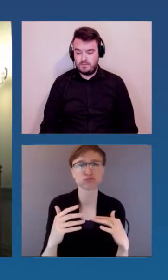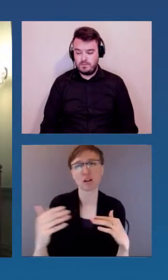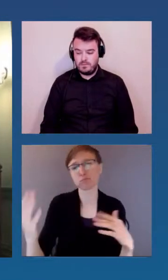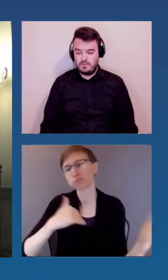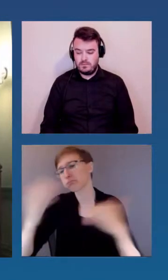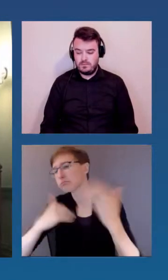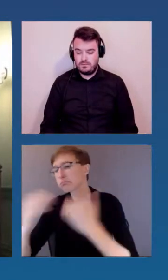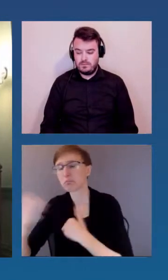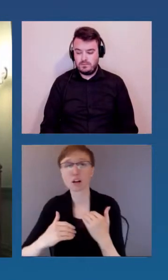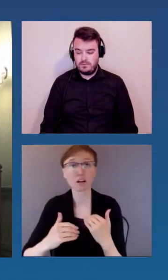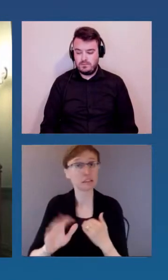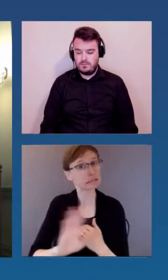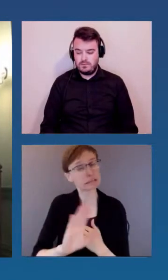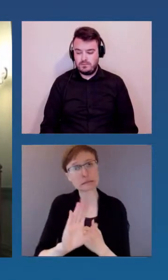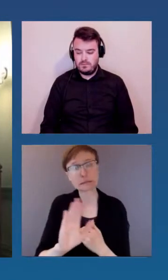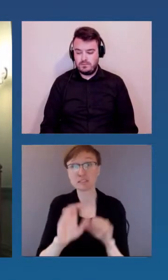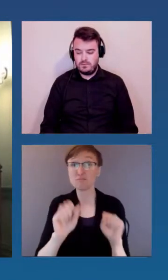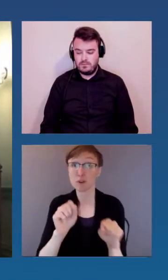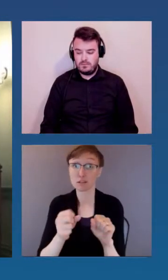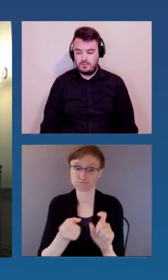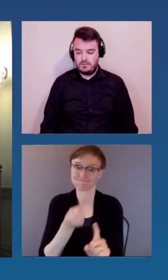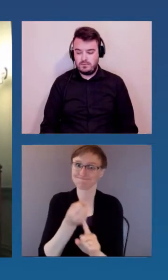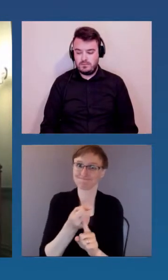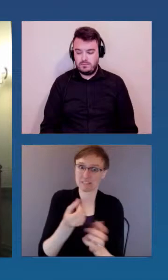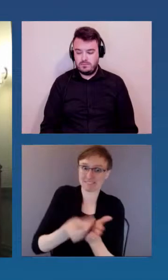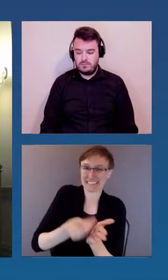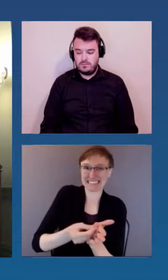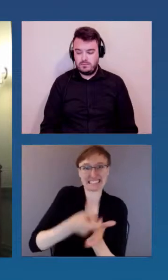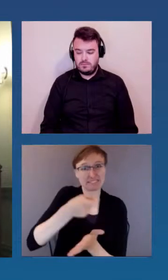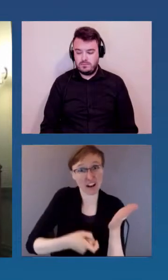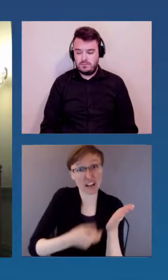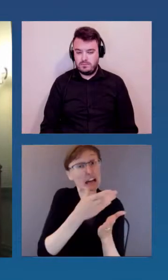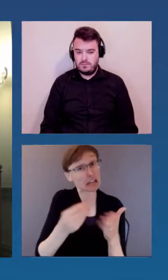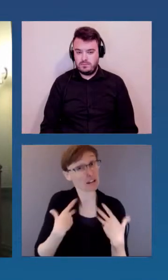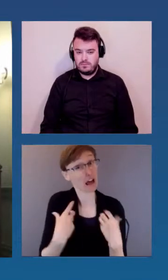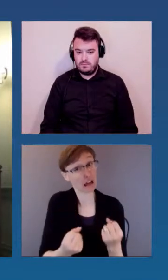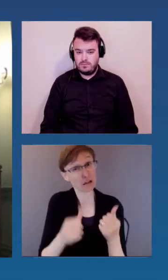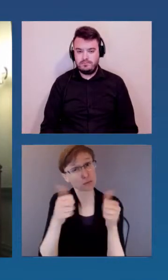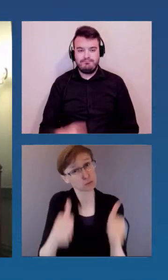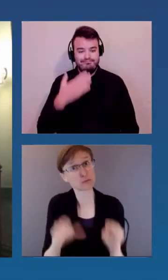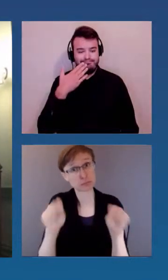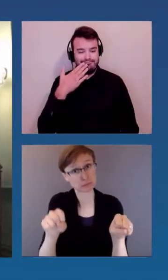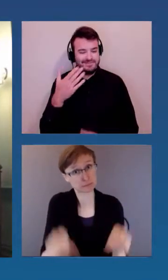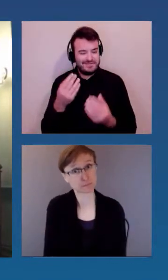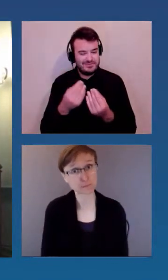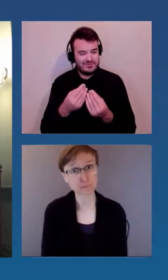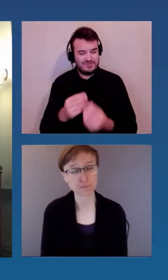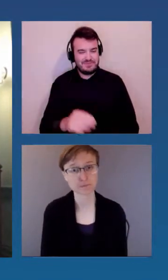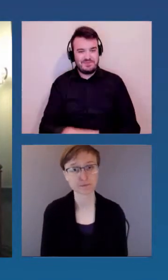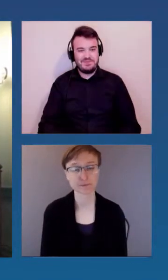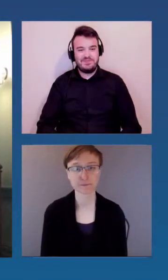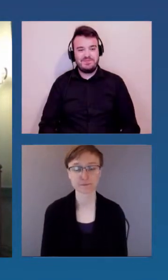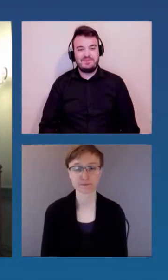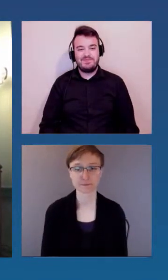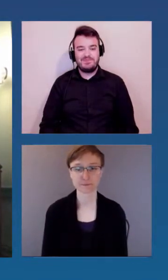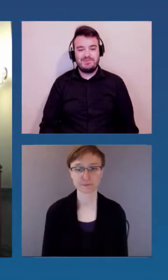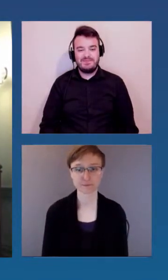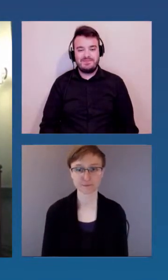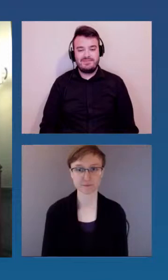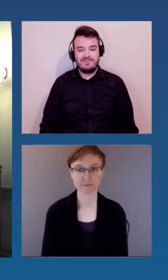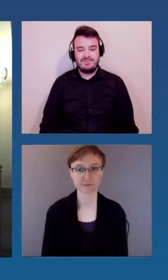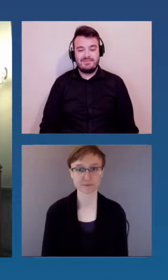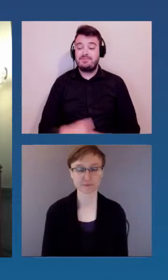place that need to be respected. This is a serious issue, there's no question about it. And all of us went to college and universities, and we had a great